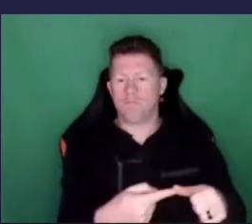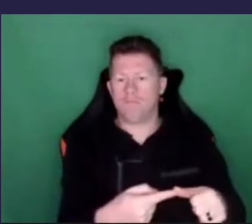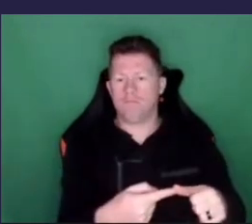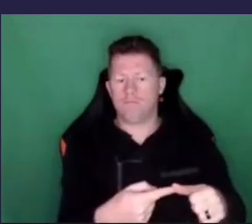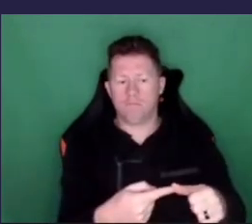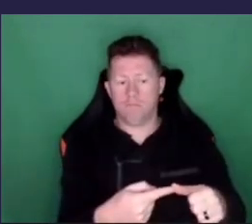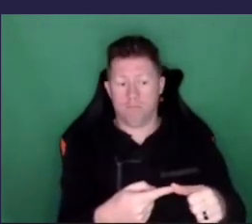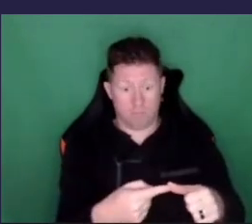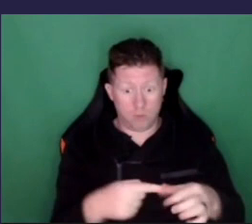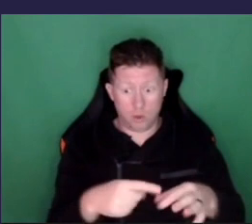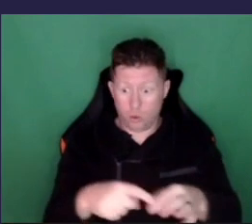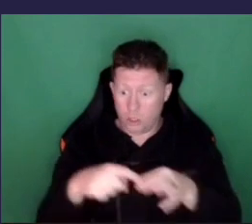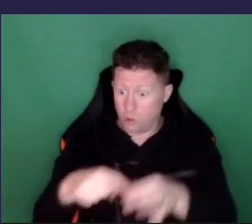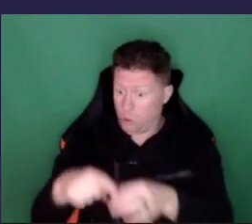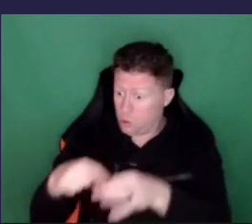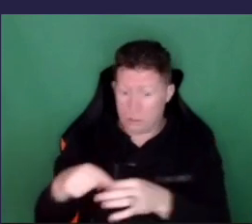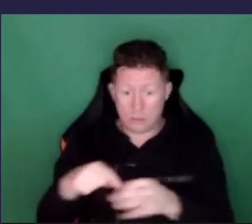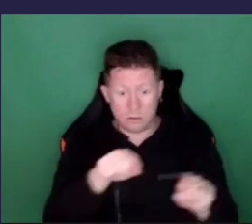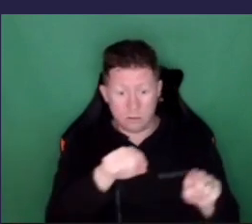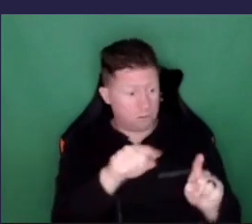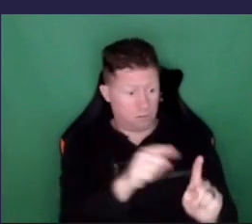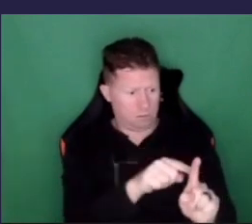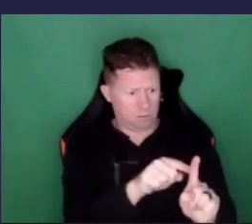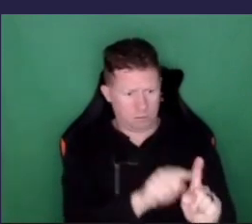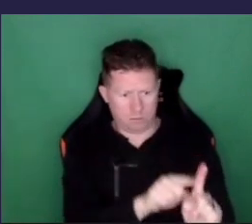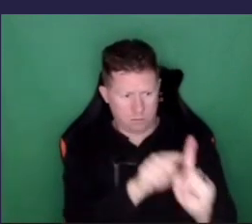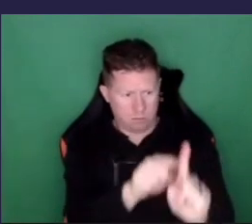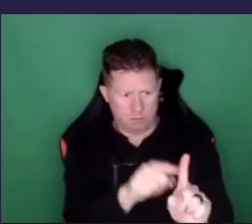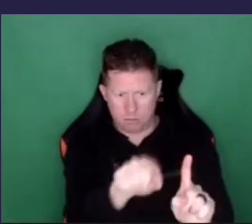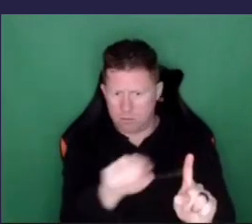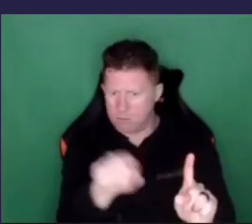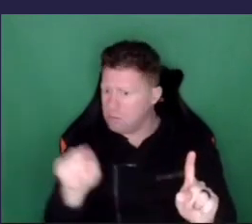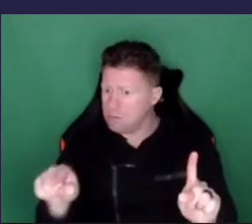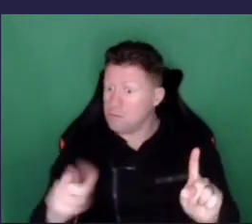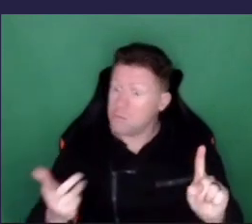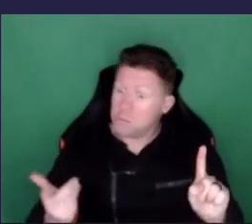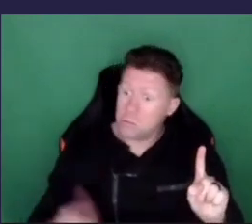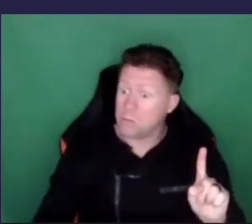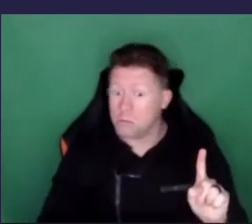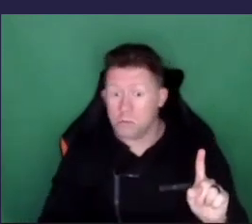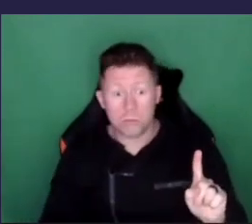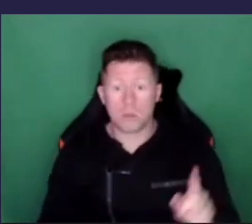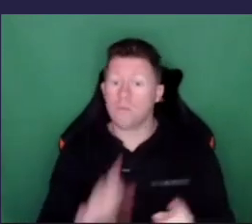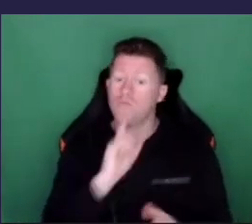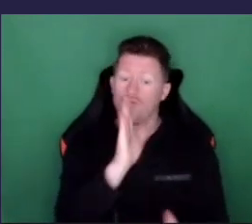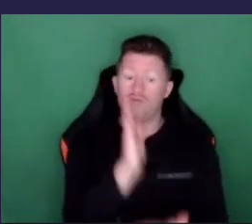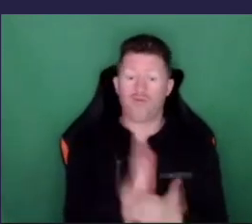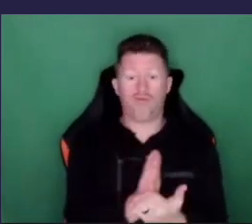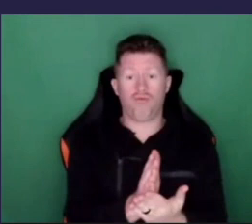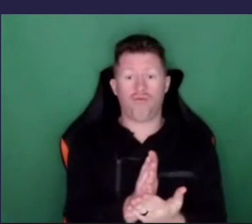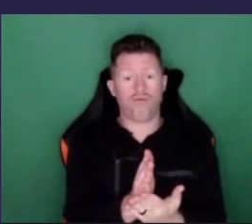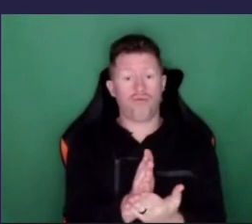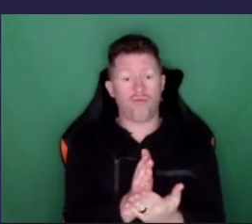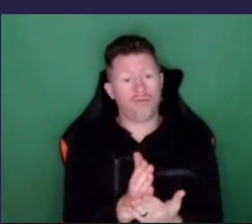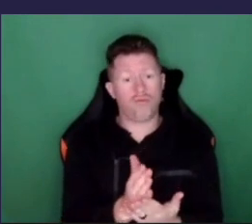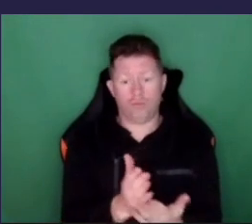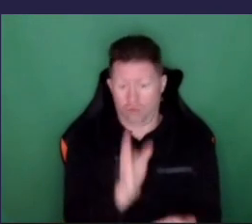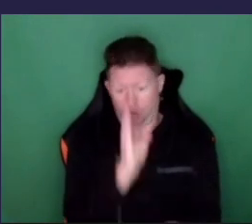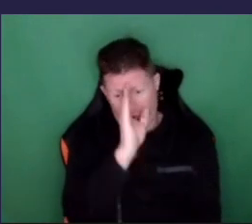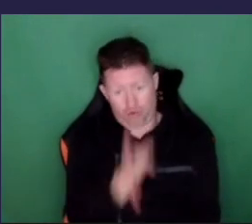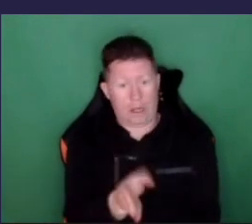have questions? Answer them. Be truthful, be honest, but also as much as possible,